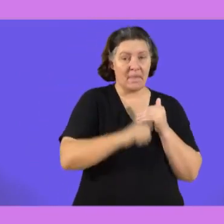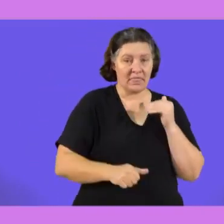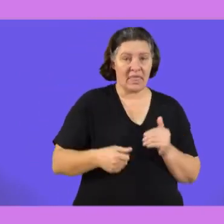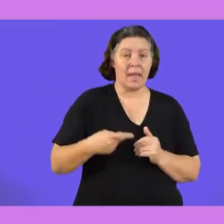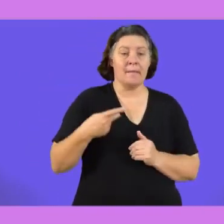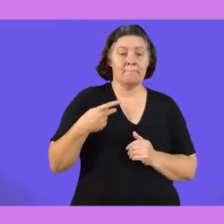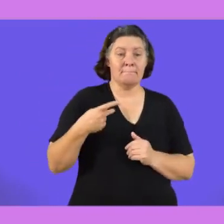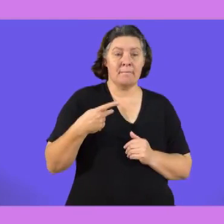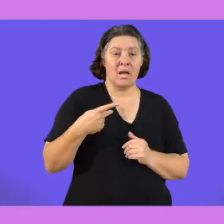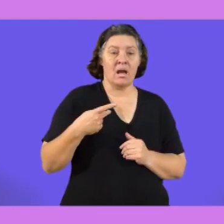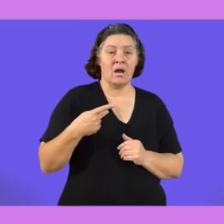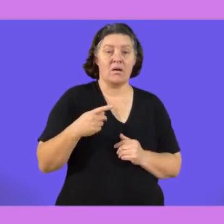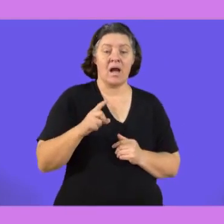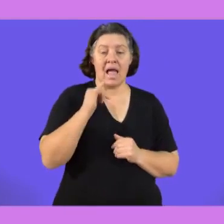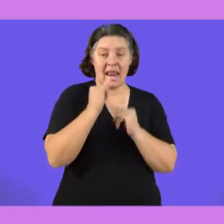will contribute